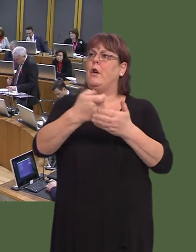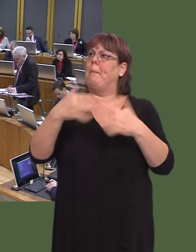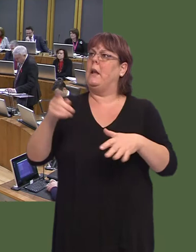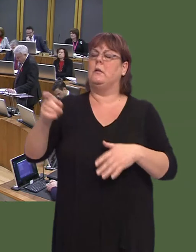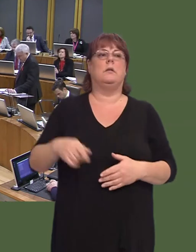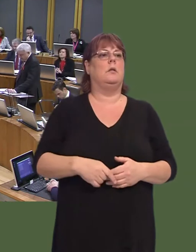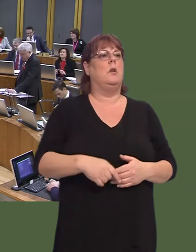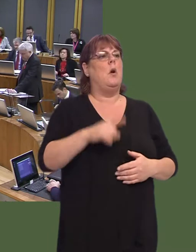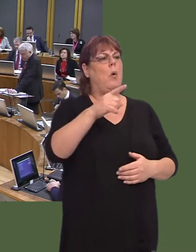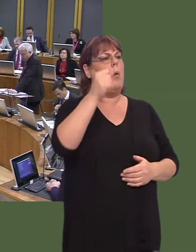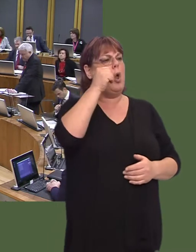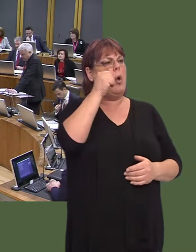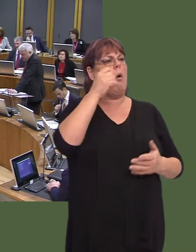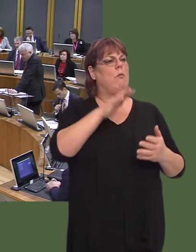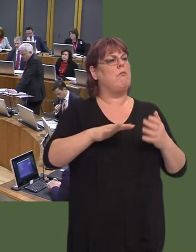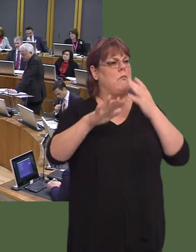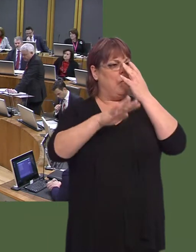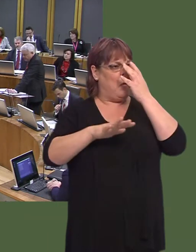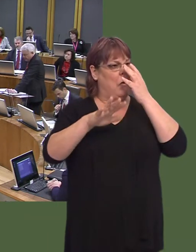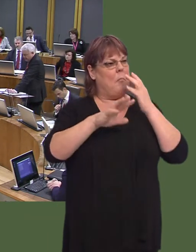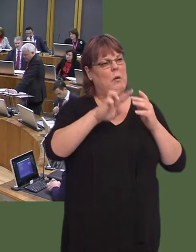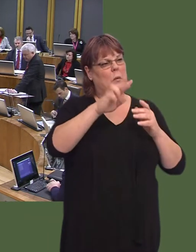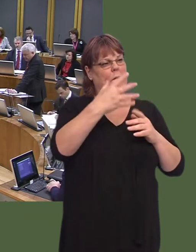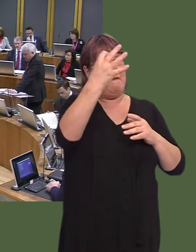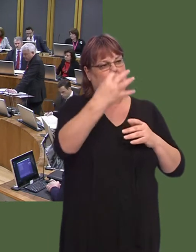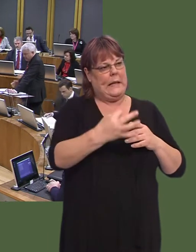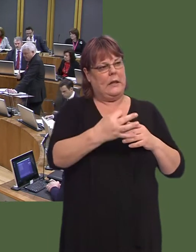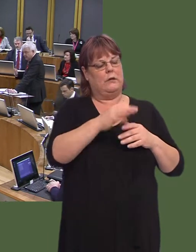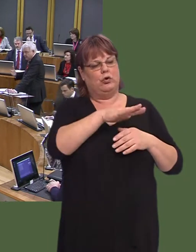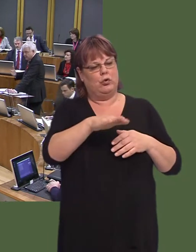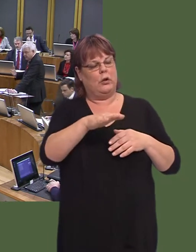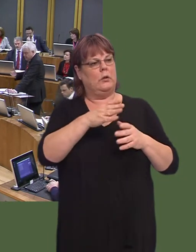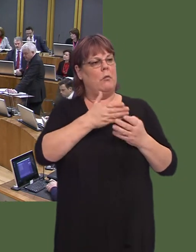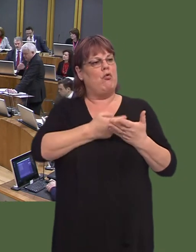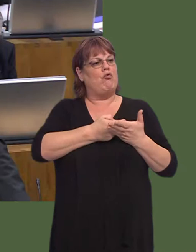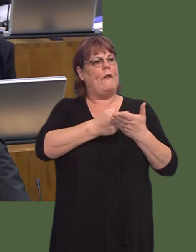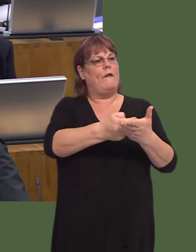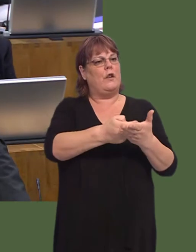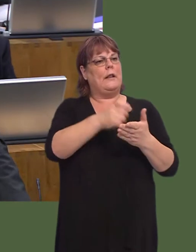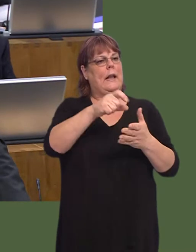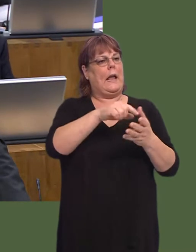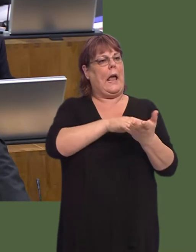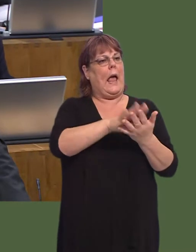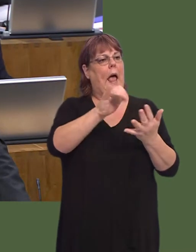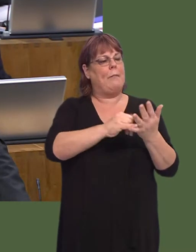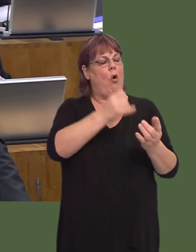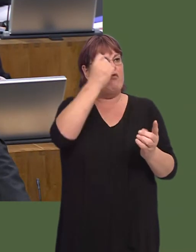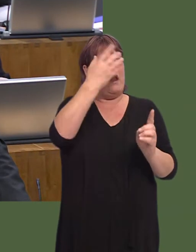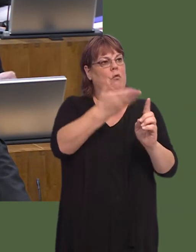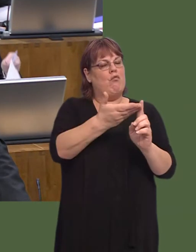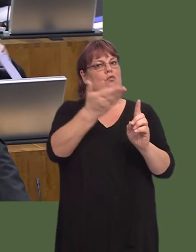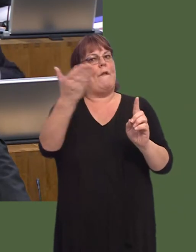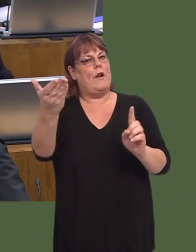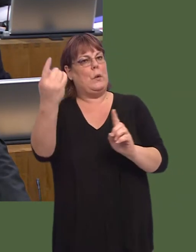fact that around 25% to one-third of referrals to specialist CAMHS are redirected to other services because the referral is inappropriate for what is a